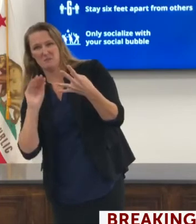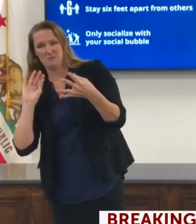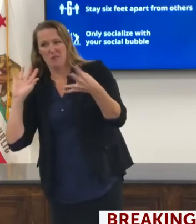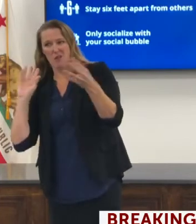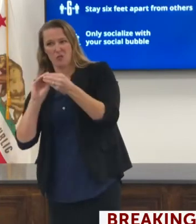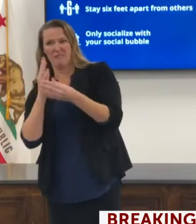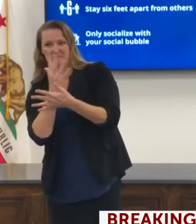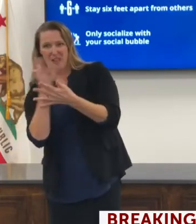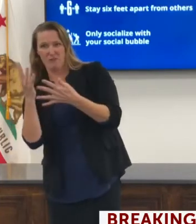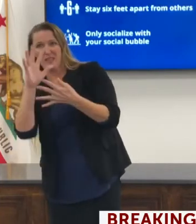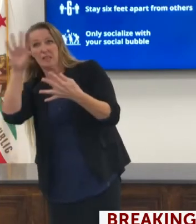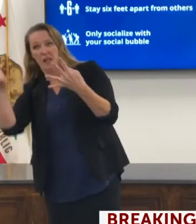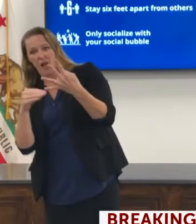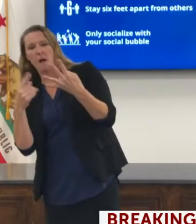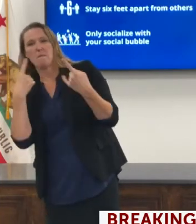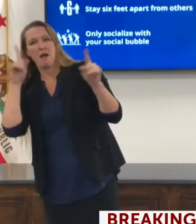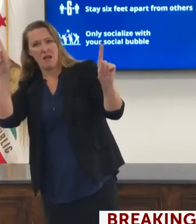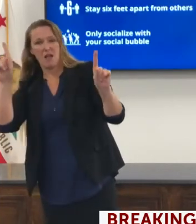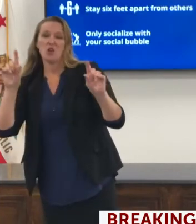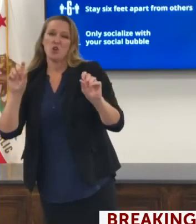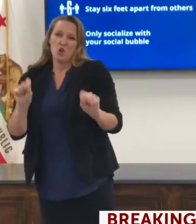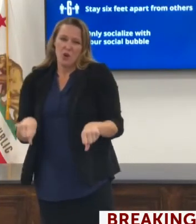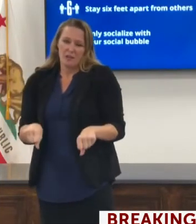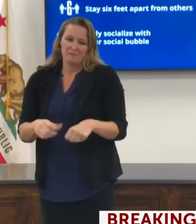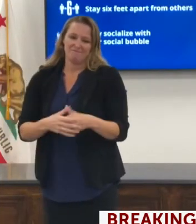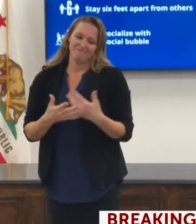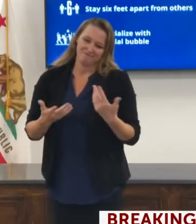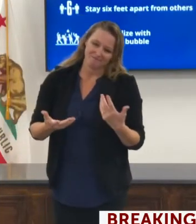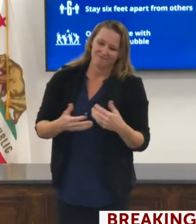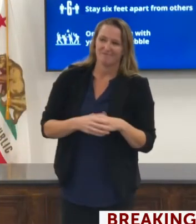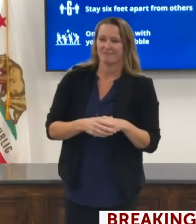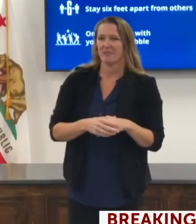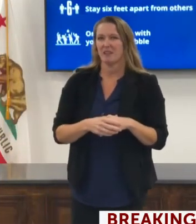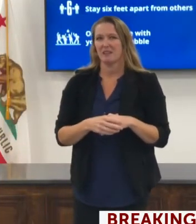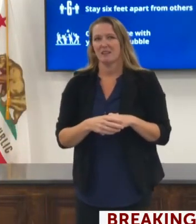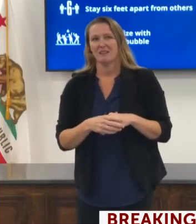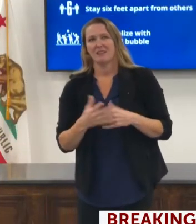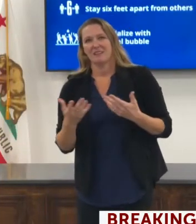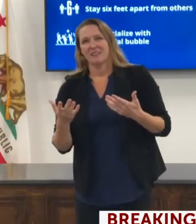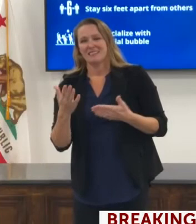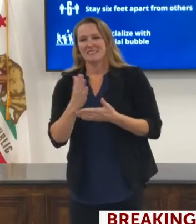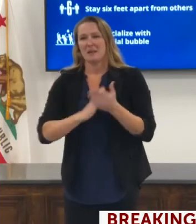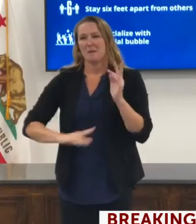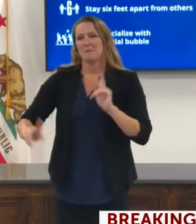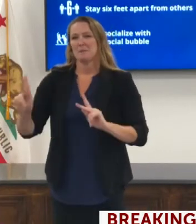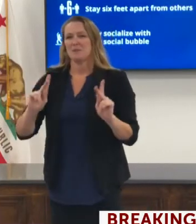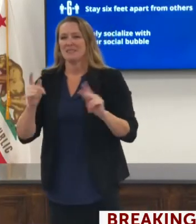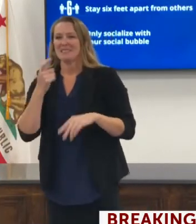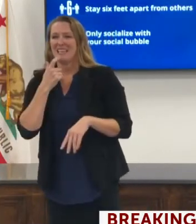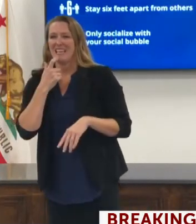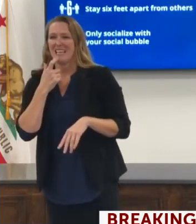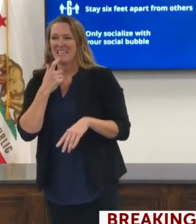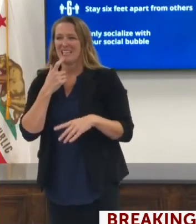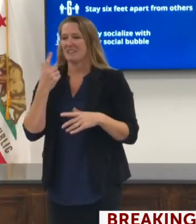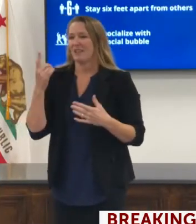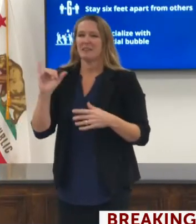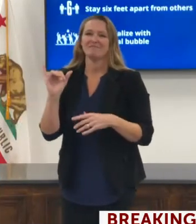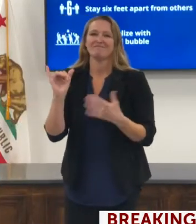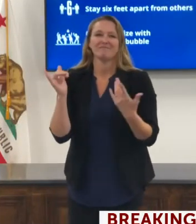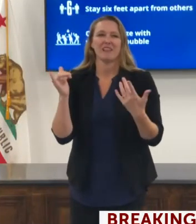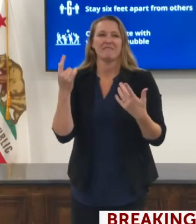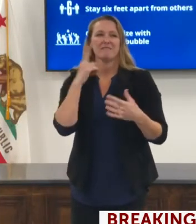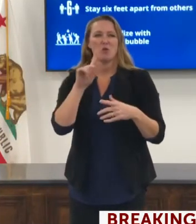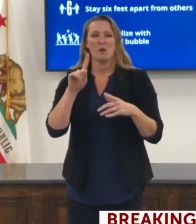constituencies, especially in the events arena, that are saying that still doesn't get us where we need to be. This is a pandemic. It's going to